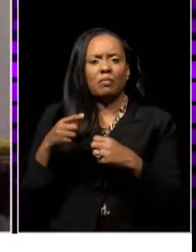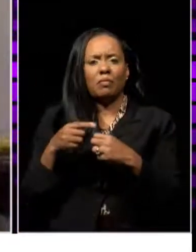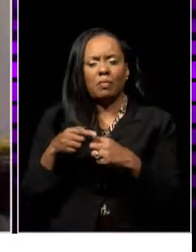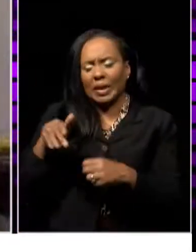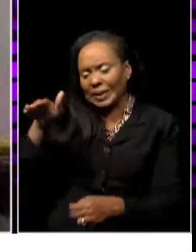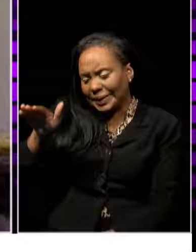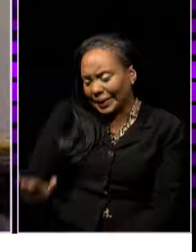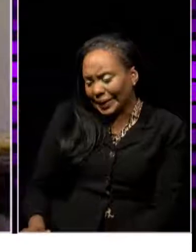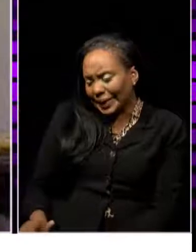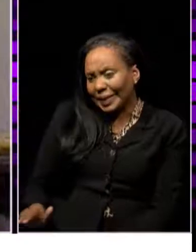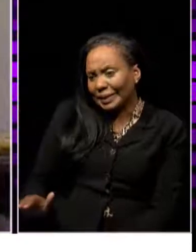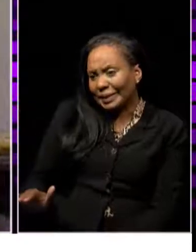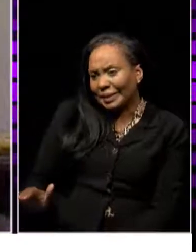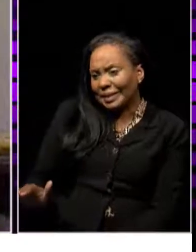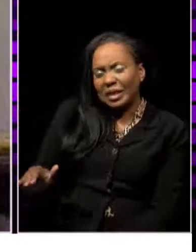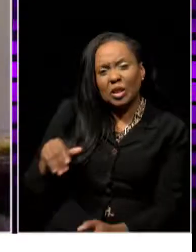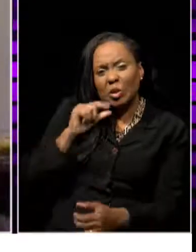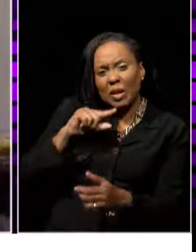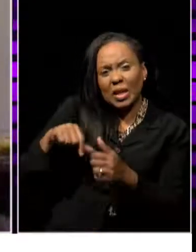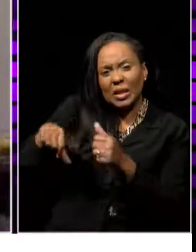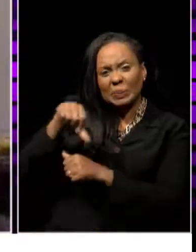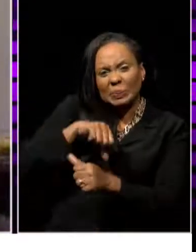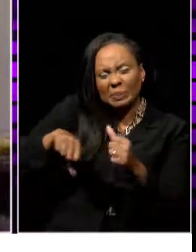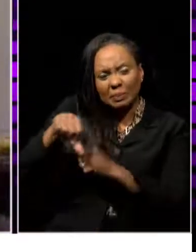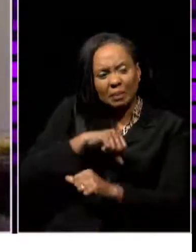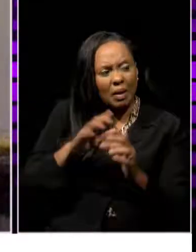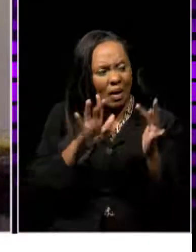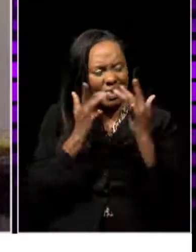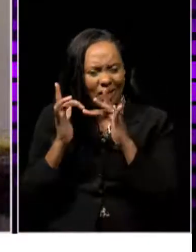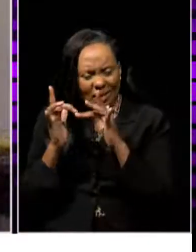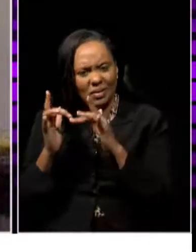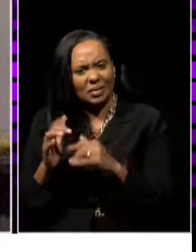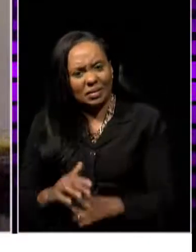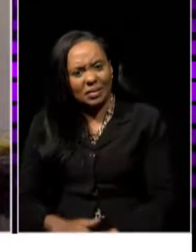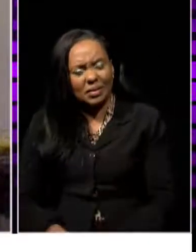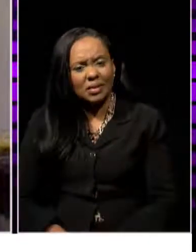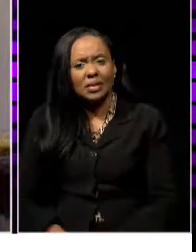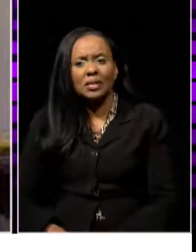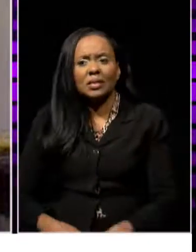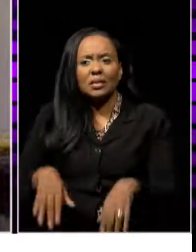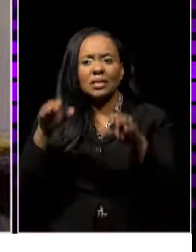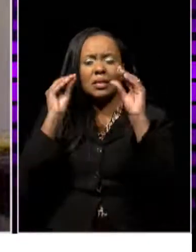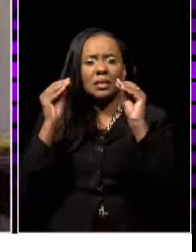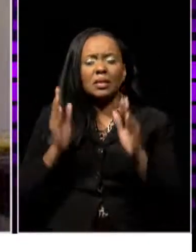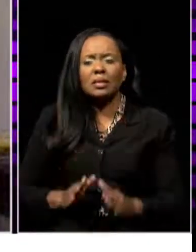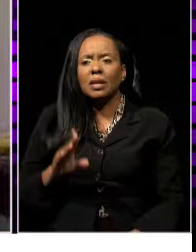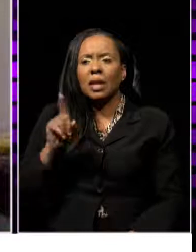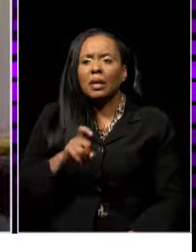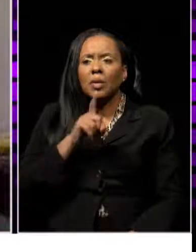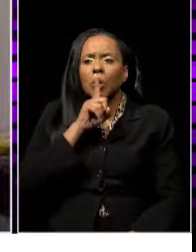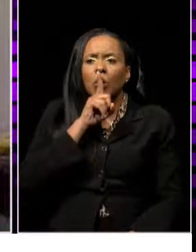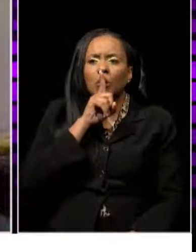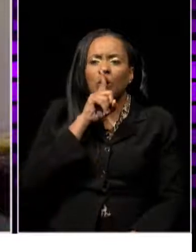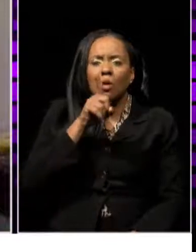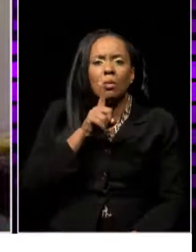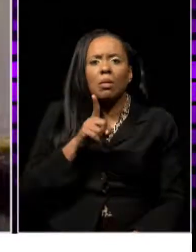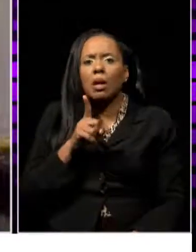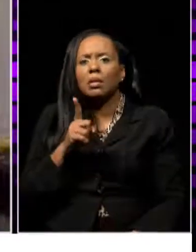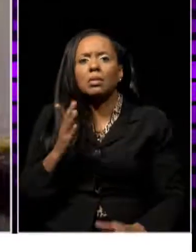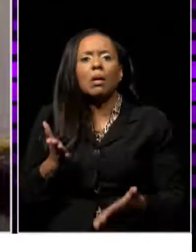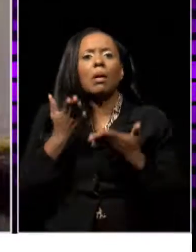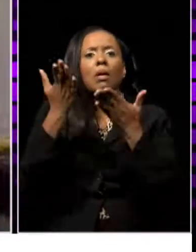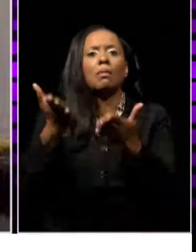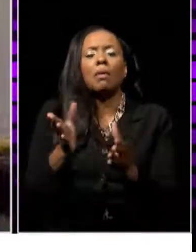to in the online environment, and the practitioners, the teachers have to be conscious of providing opportunities to do this